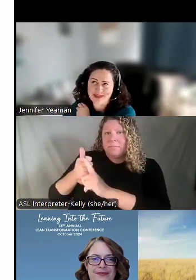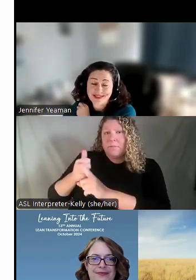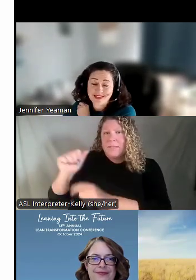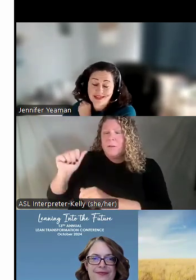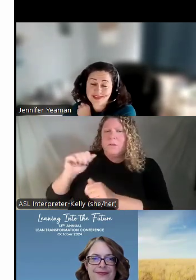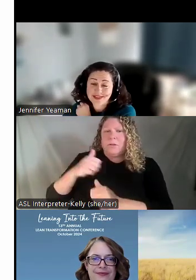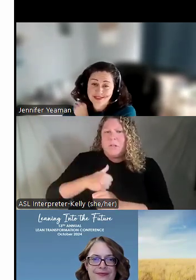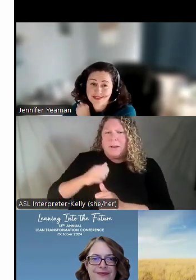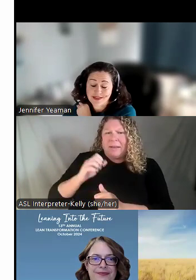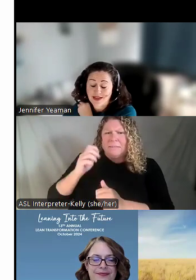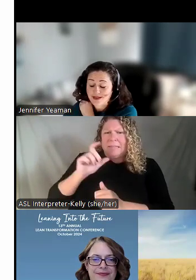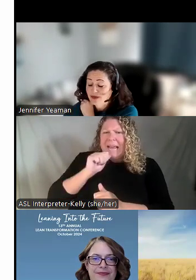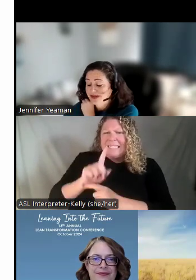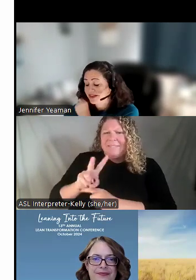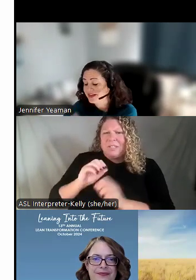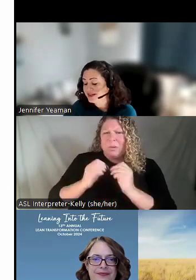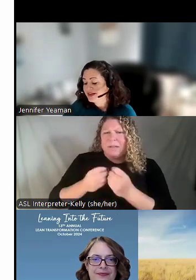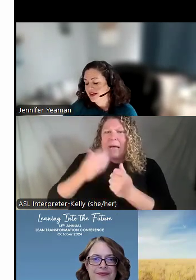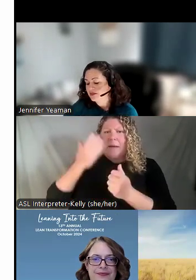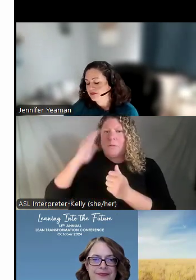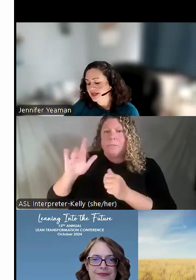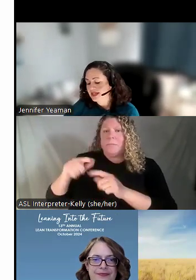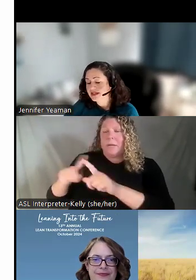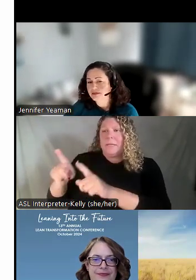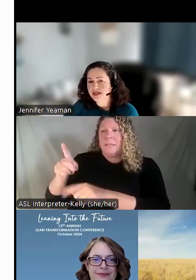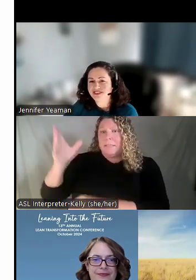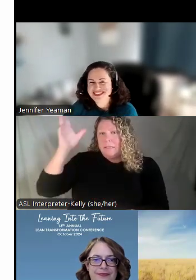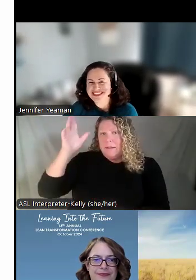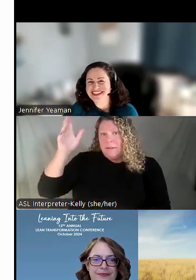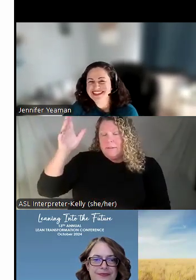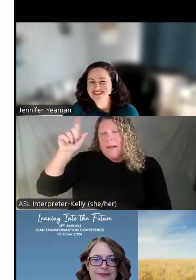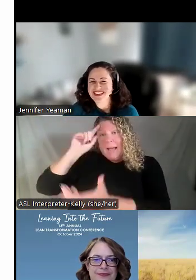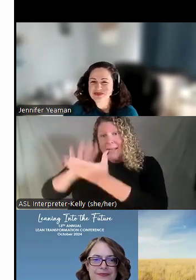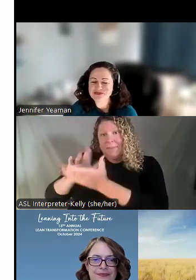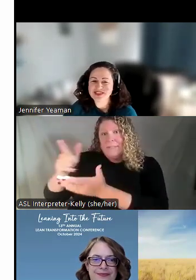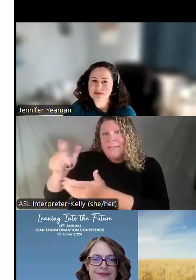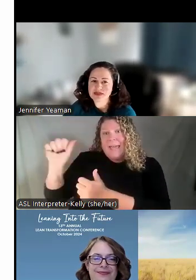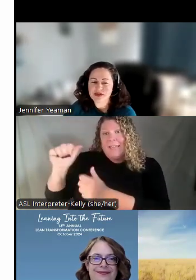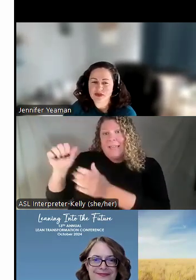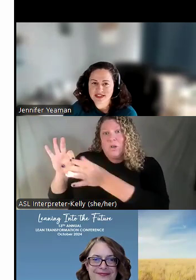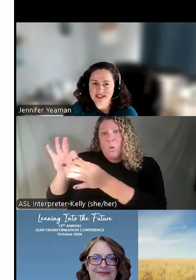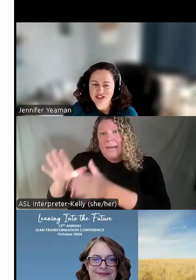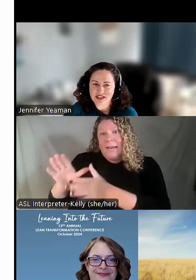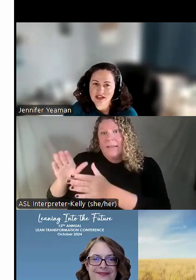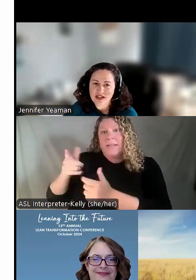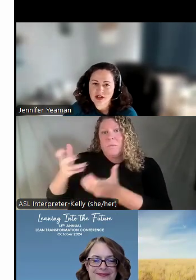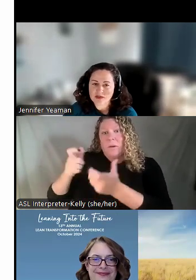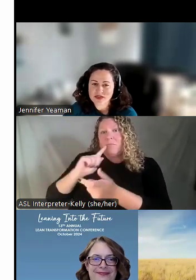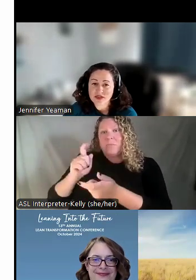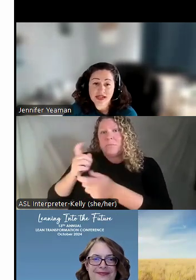which made me like the executive assistant to the athletic coordinator. But he had like a big vision to make improvements in the PB